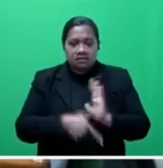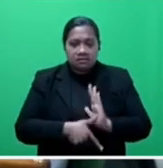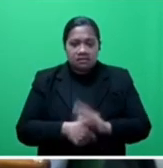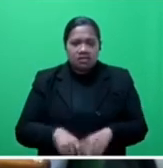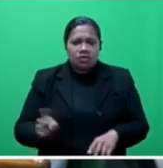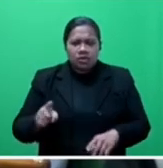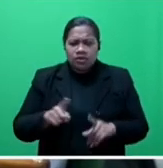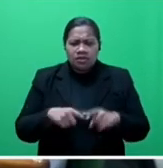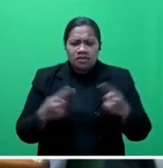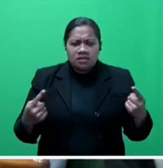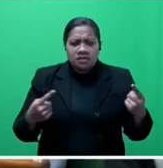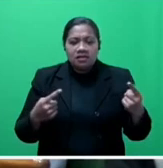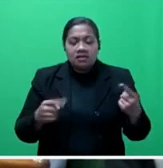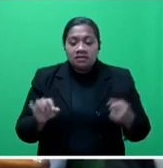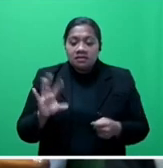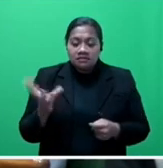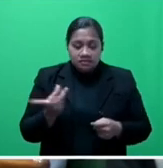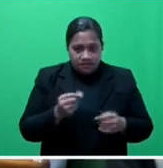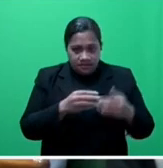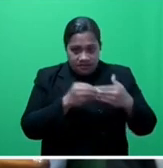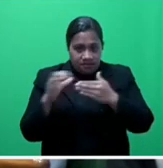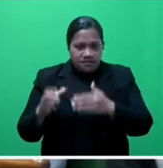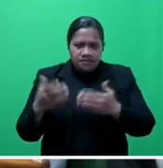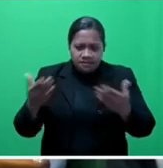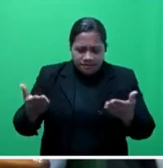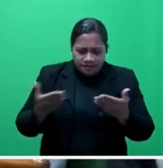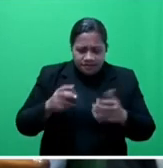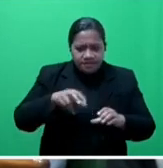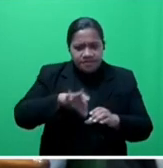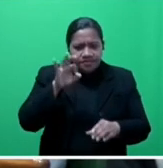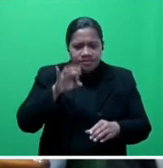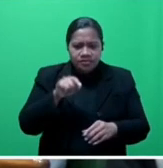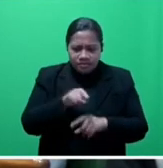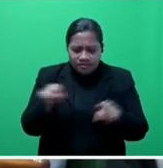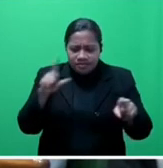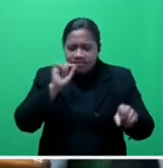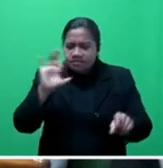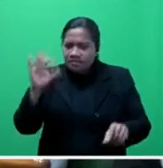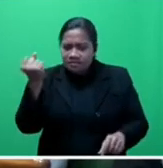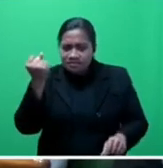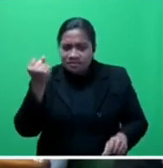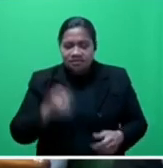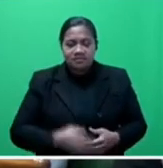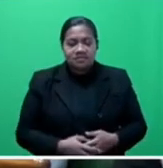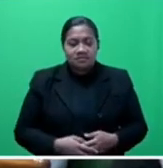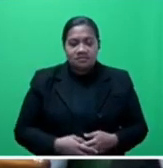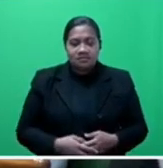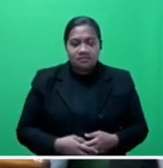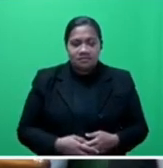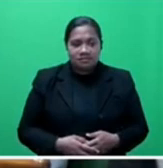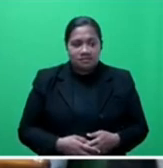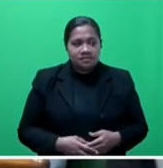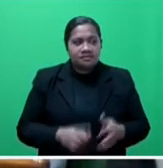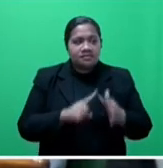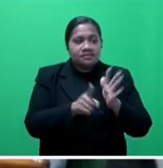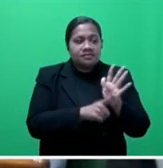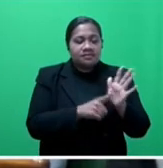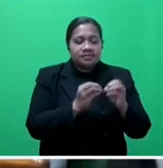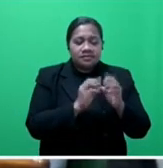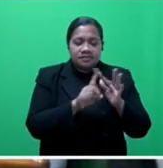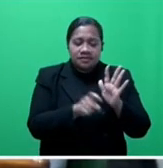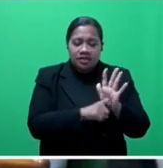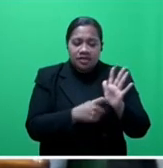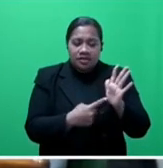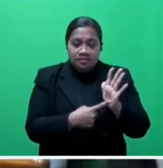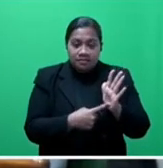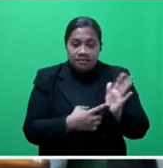will they as leaders bring to the voters to enable them to win? Mr. Speaker, Albert Einstein